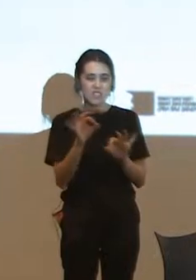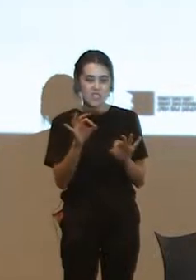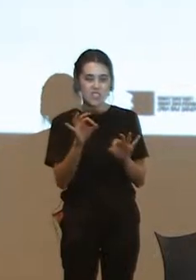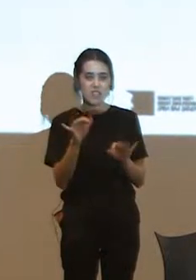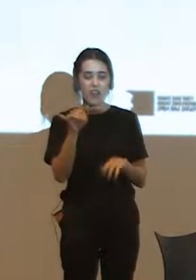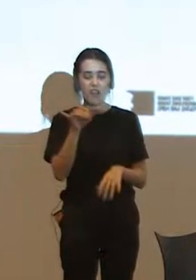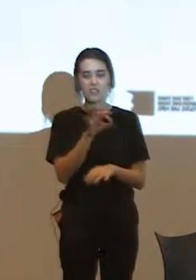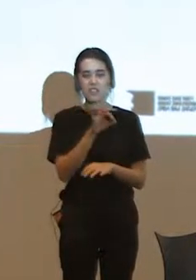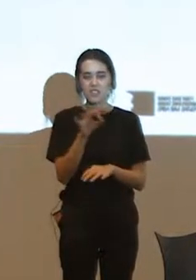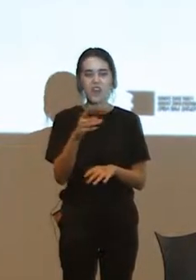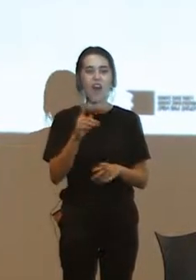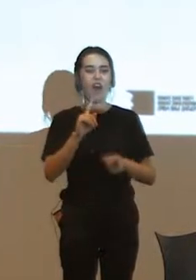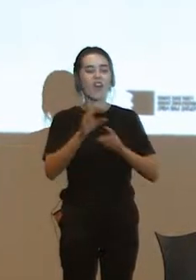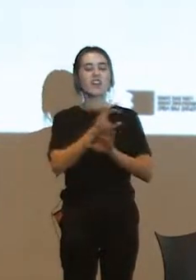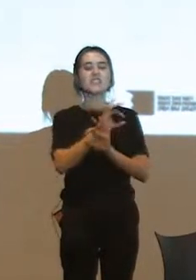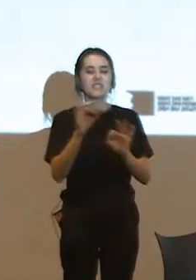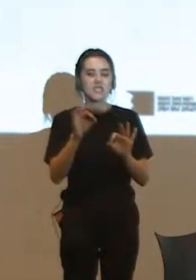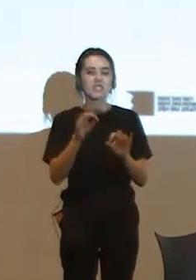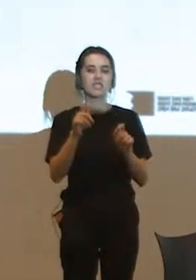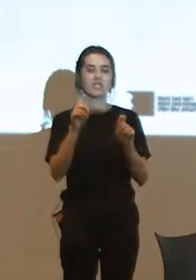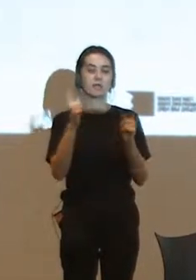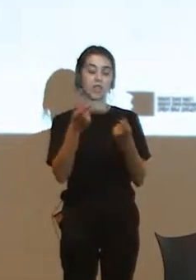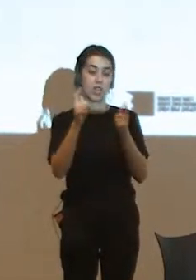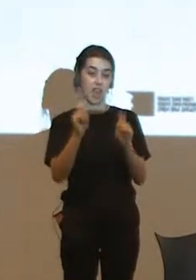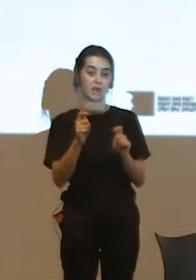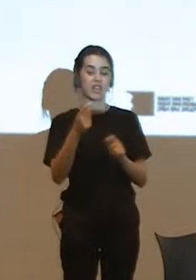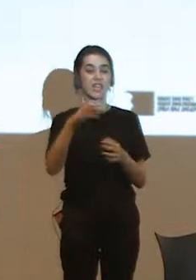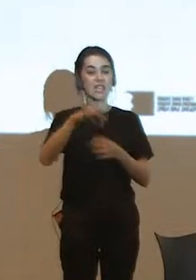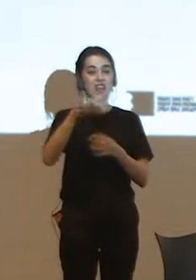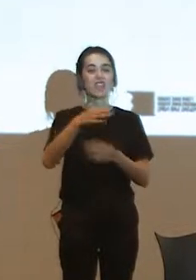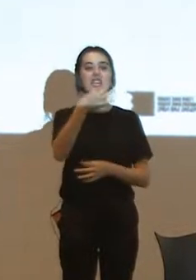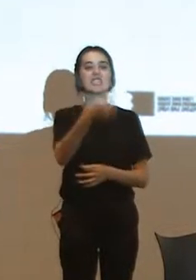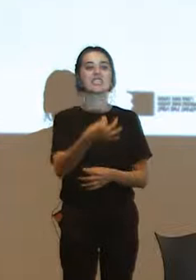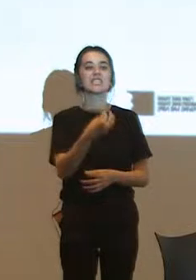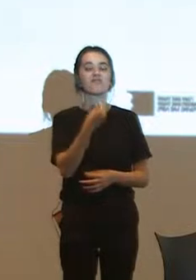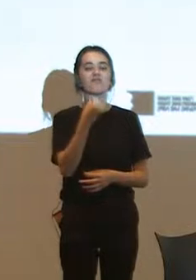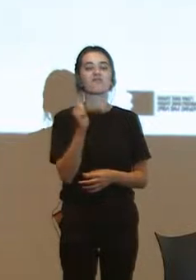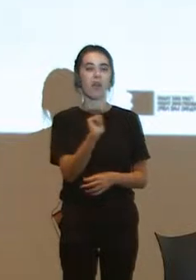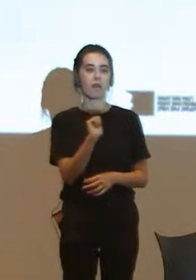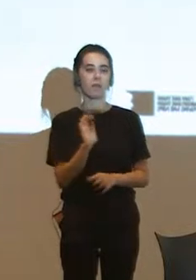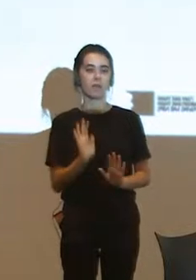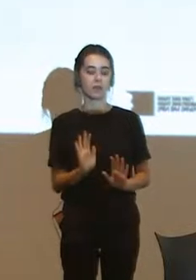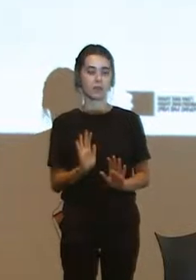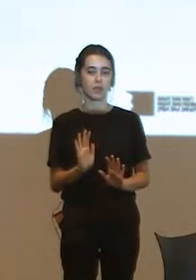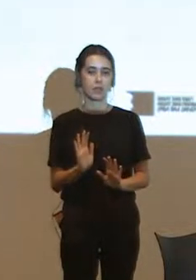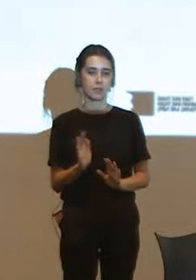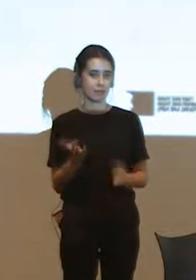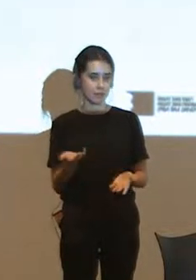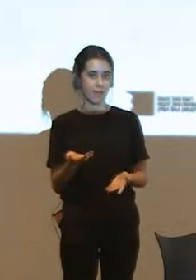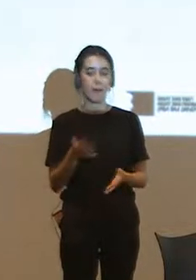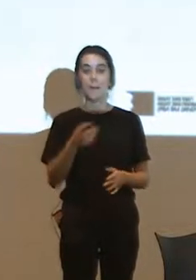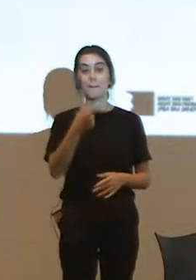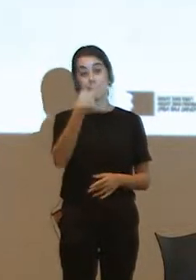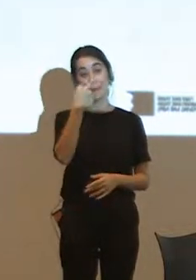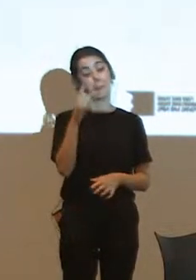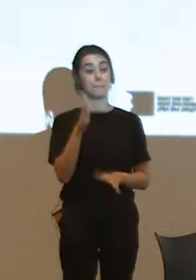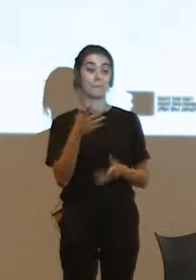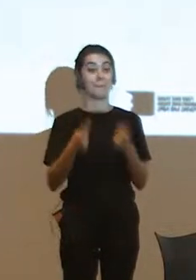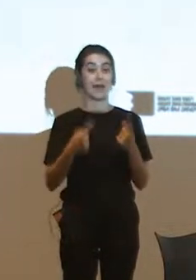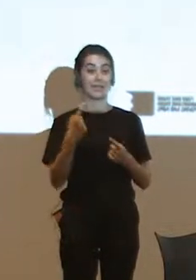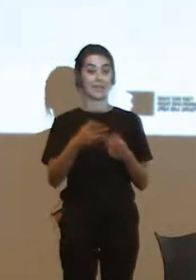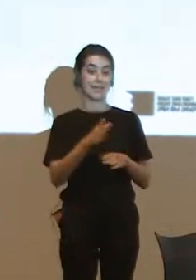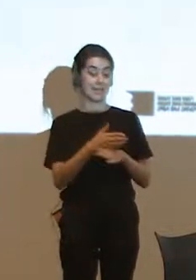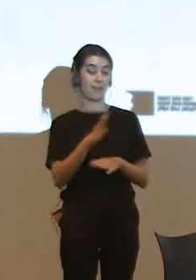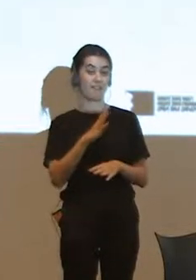because for some reason syria or afghanistan was not very quick to take them back in a in a formal